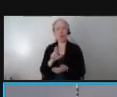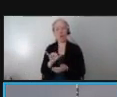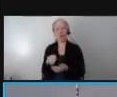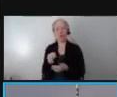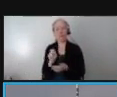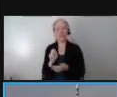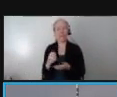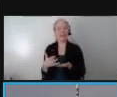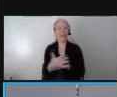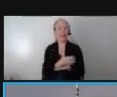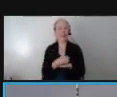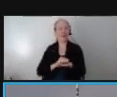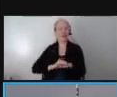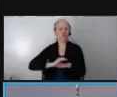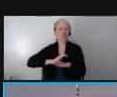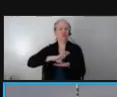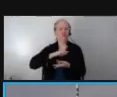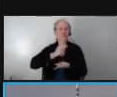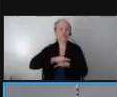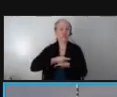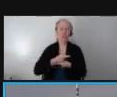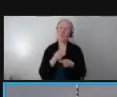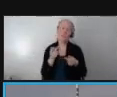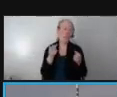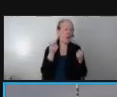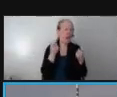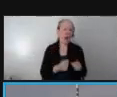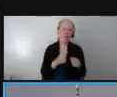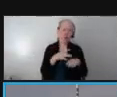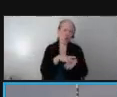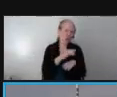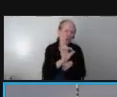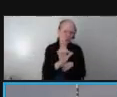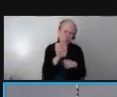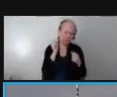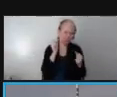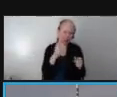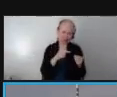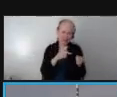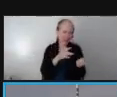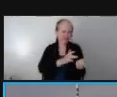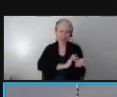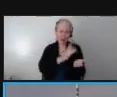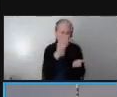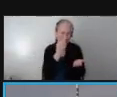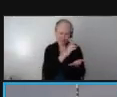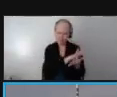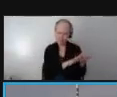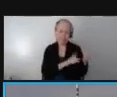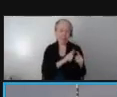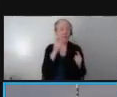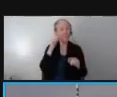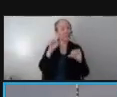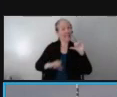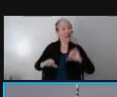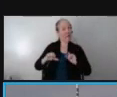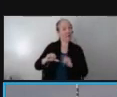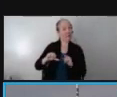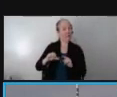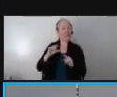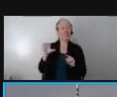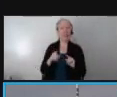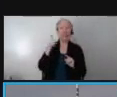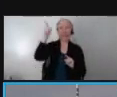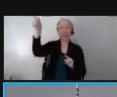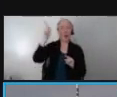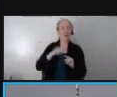this in medicine all the time, so it's very common. But we had to do it for science on board ISS. That is a little more tricky because at